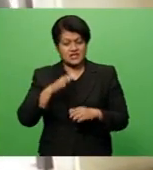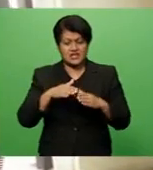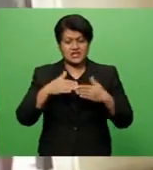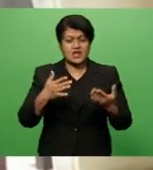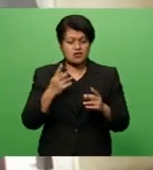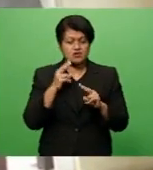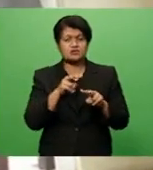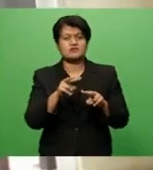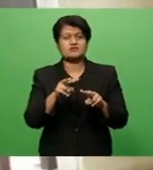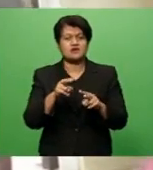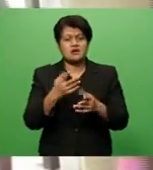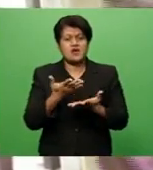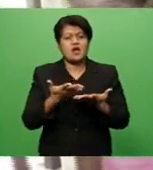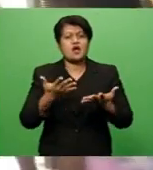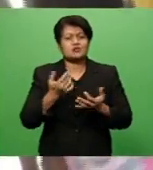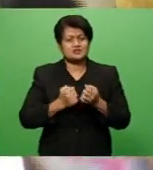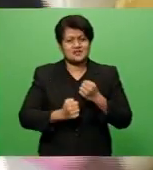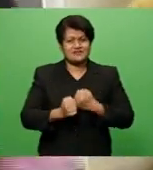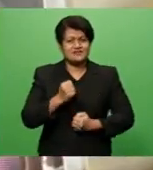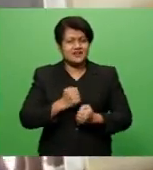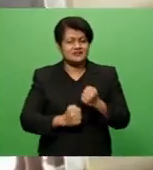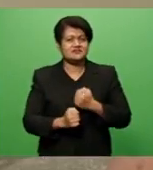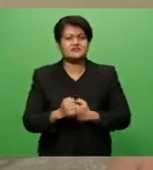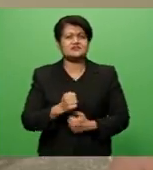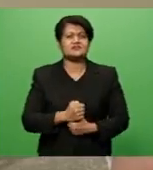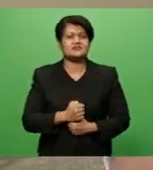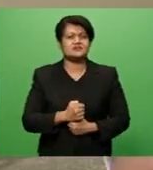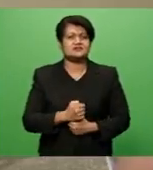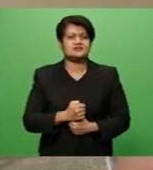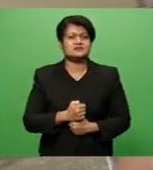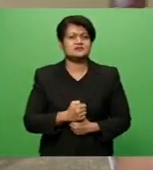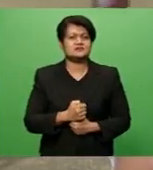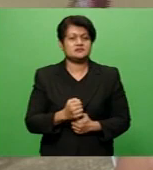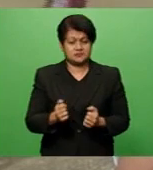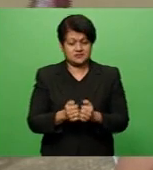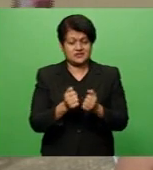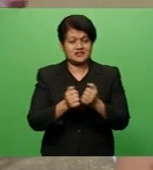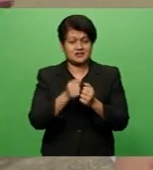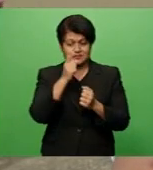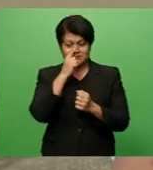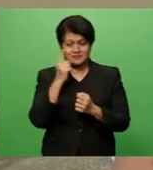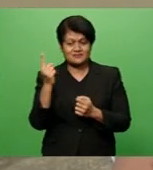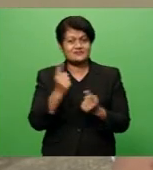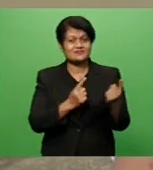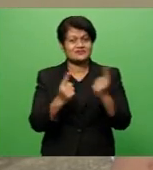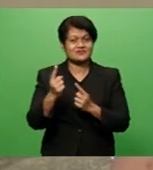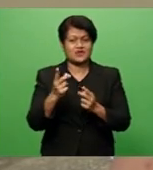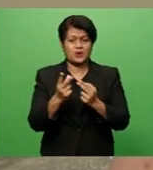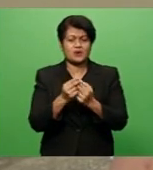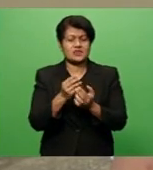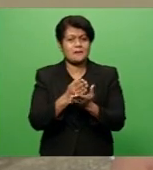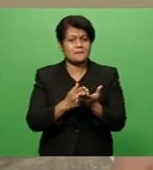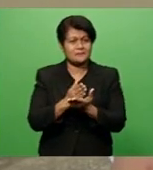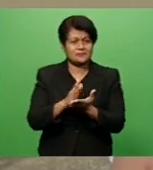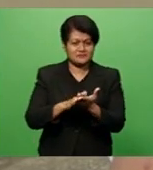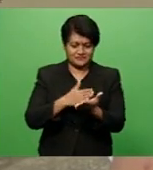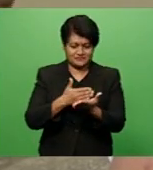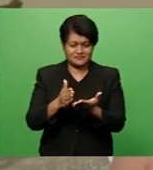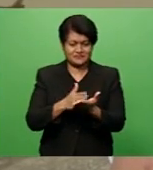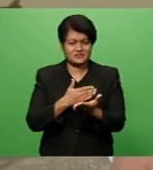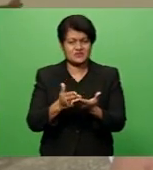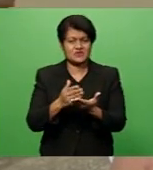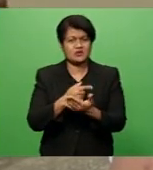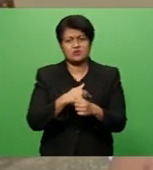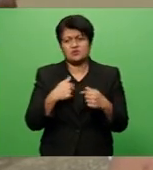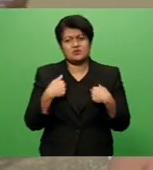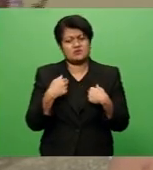survive. Since we're in the school, some school teachers, they came in with breads and butter. And we didn't even manage to